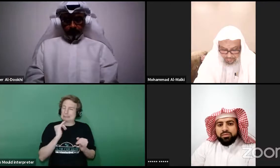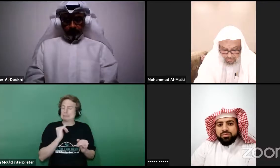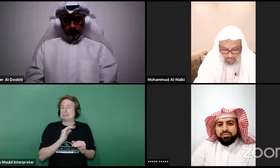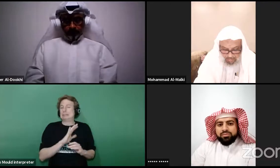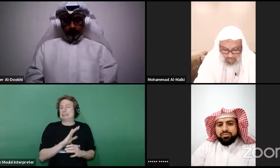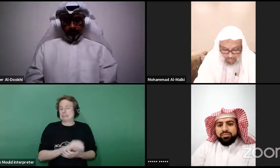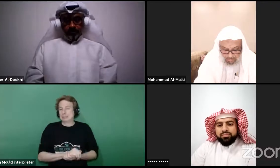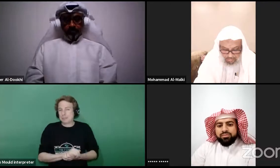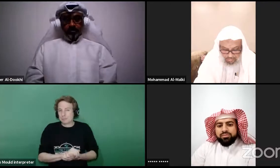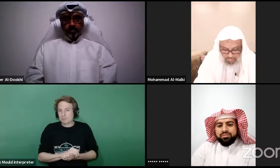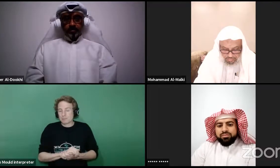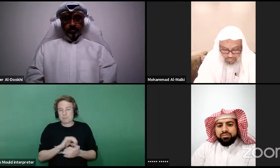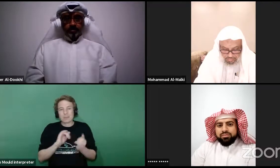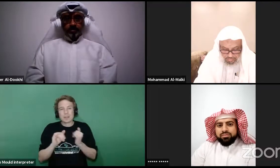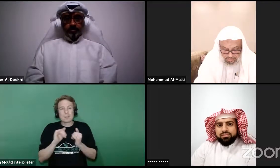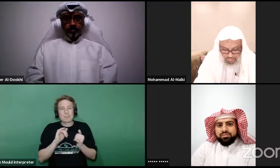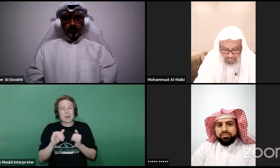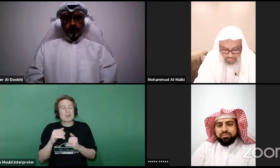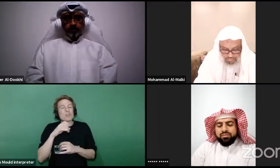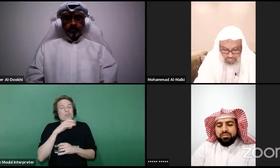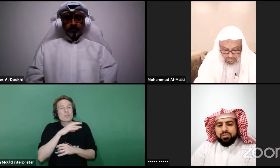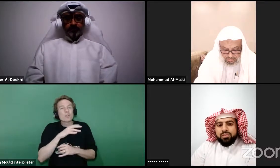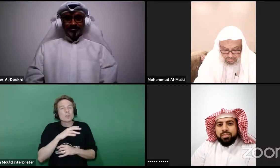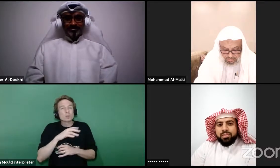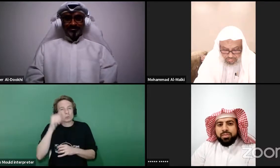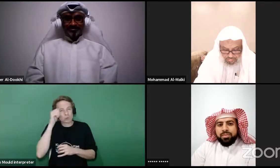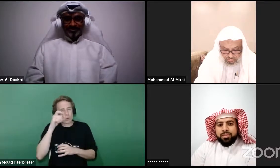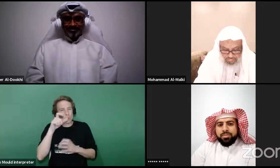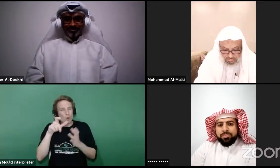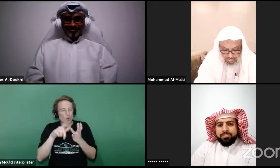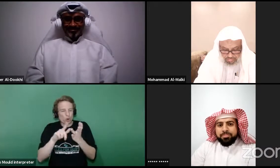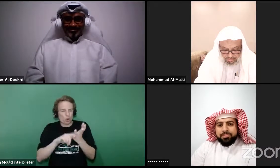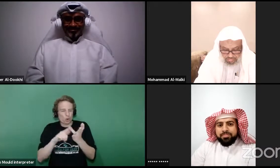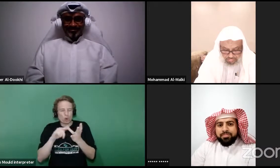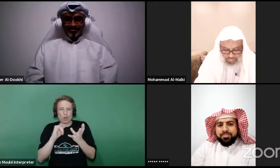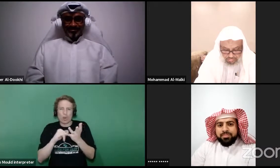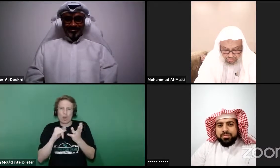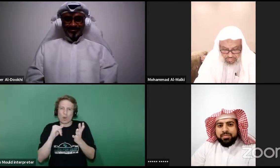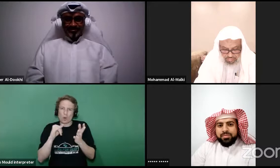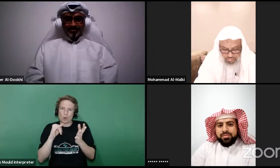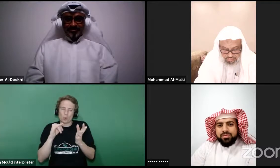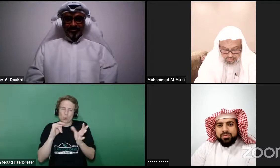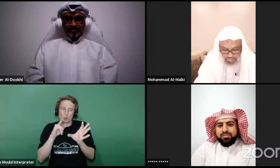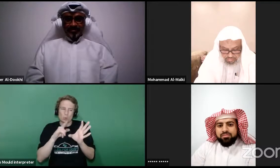don't know if you know this, Tom, I've never heard of this, but a colocynth,